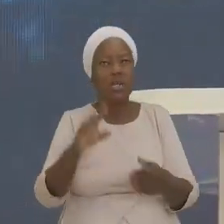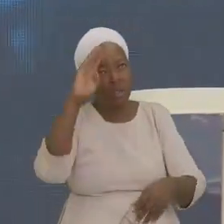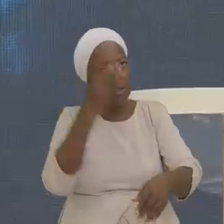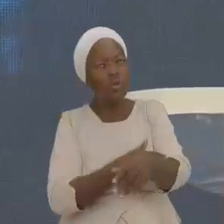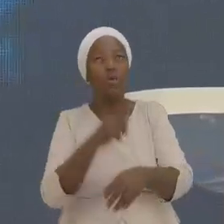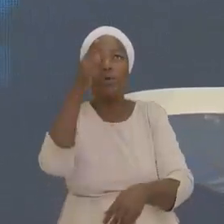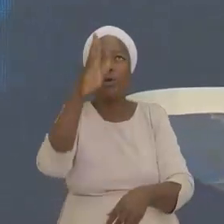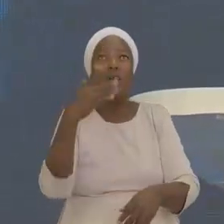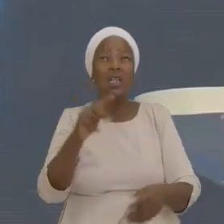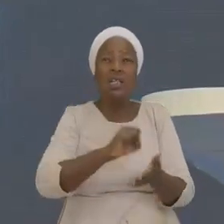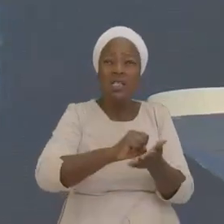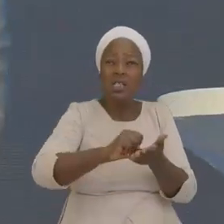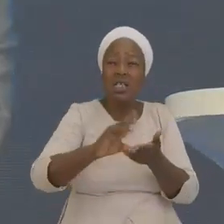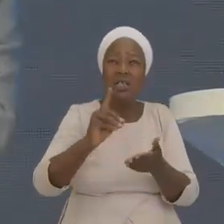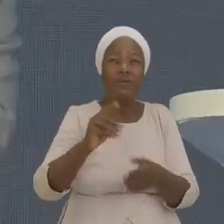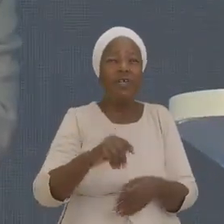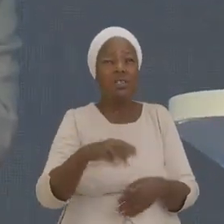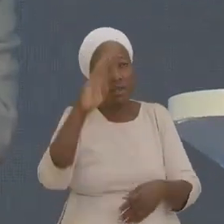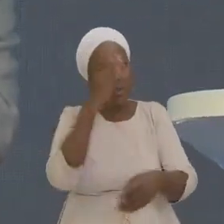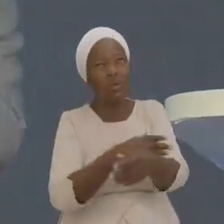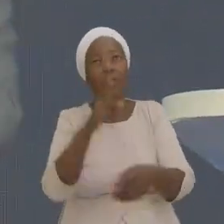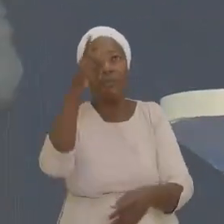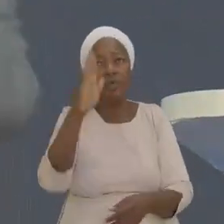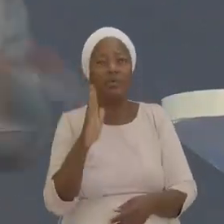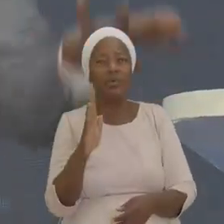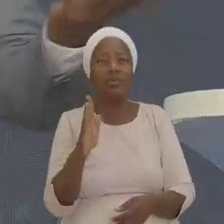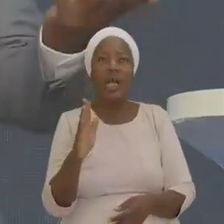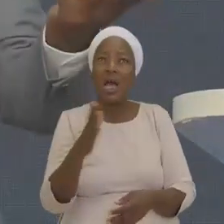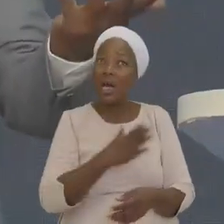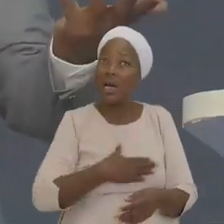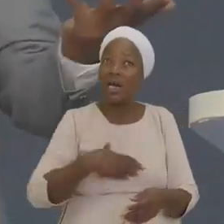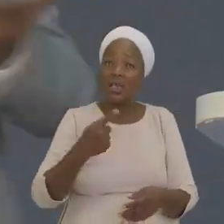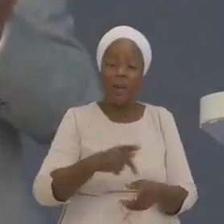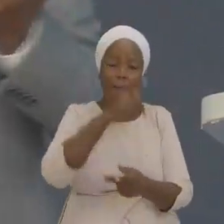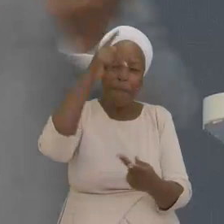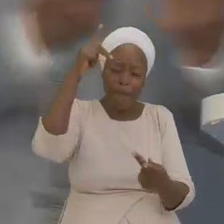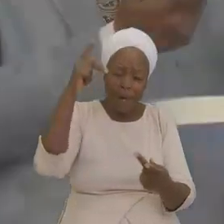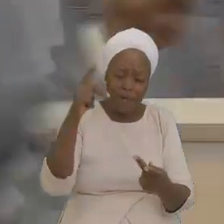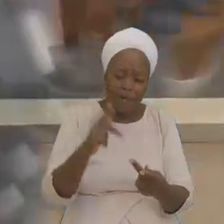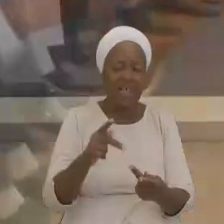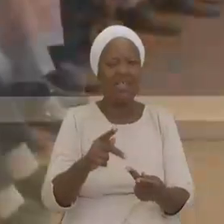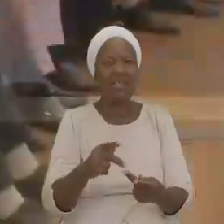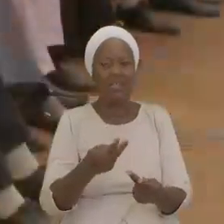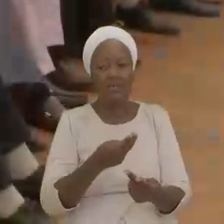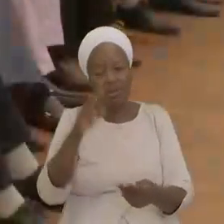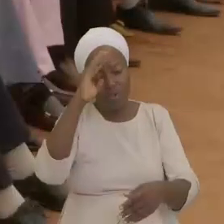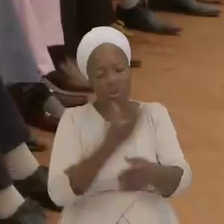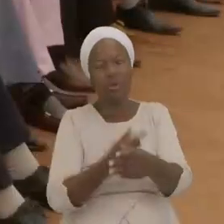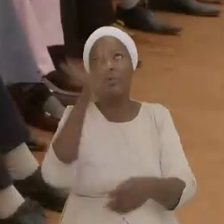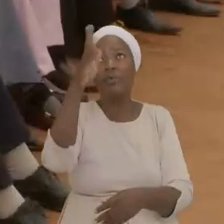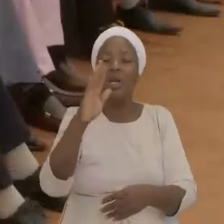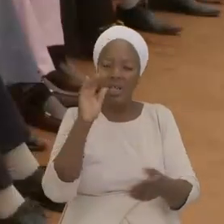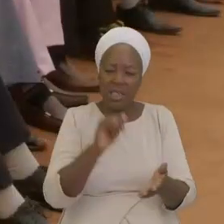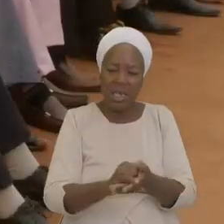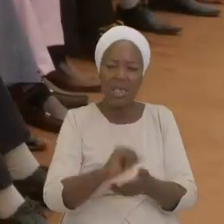the sanctified Son of God, and the perfect Son of God, that is